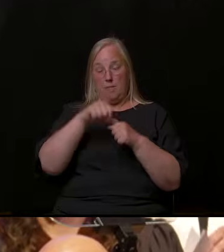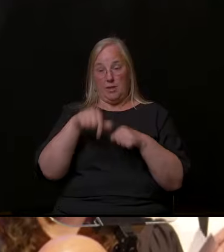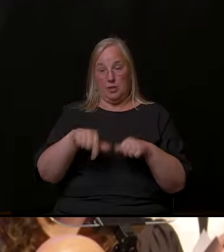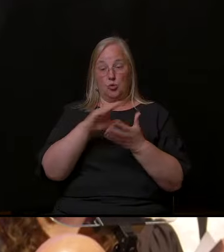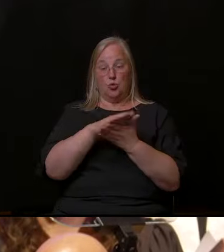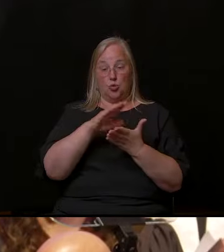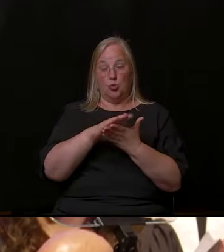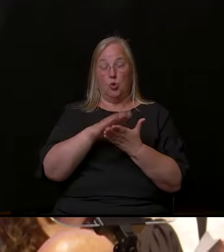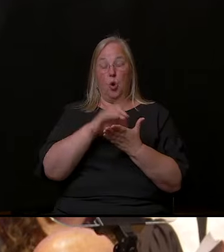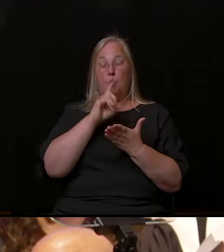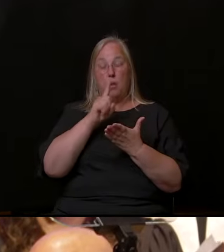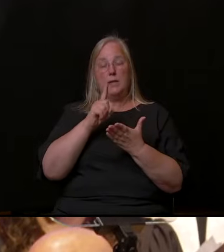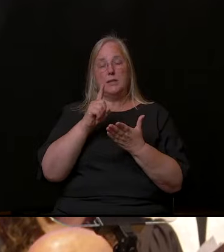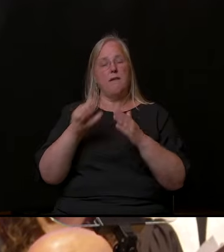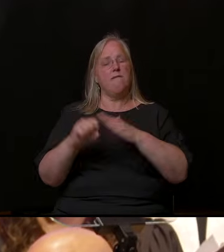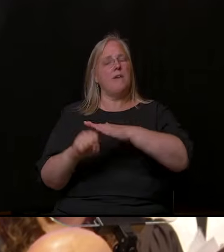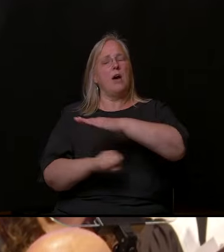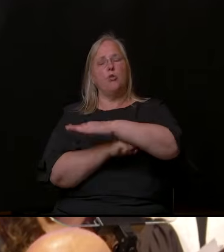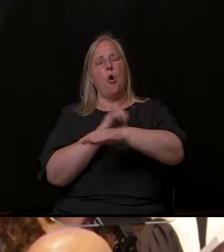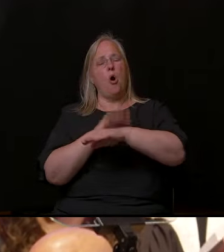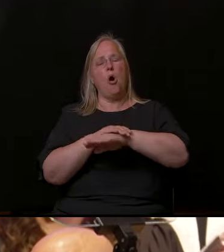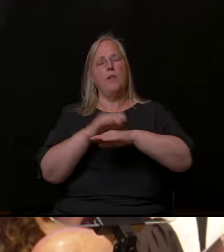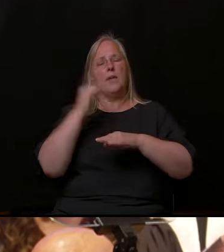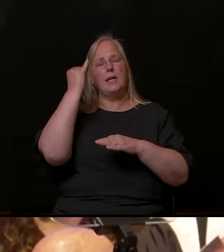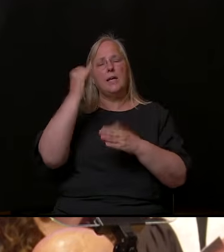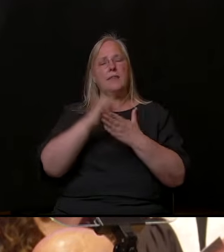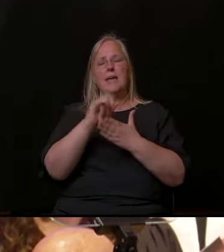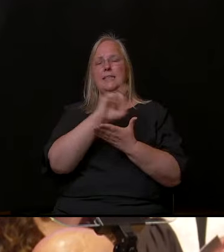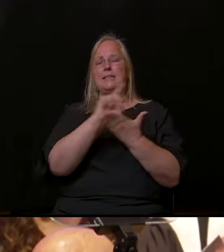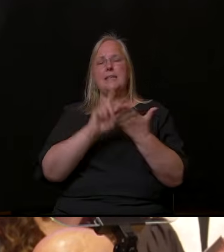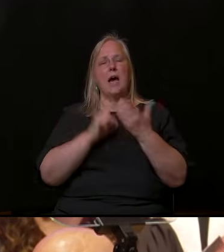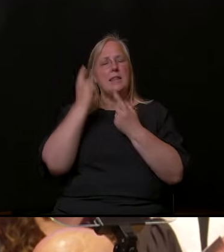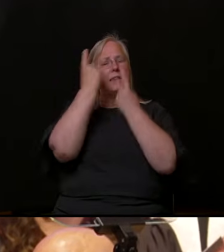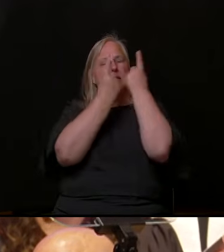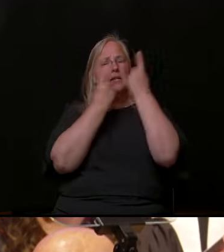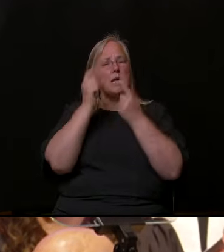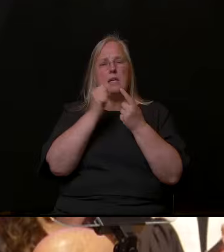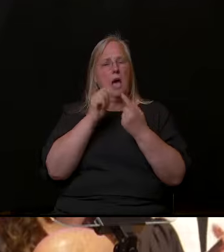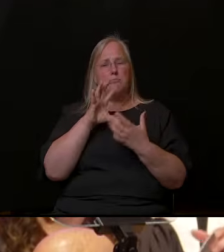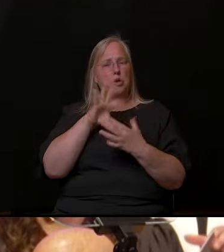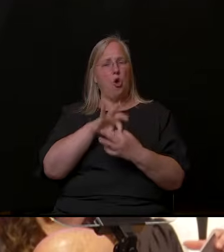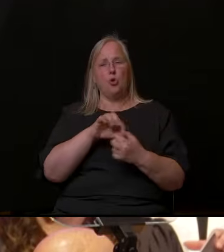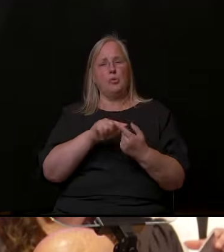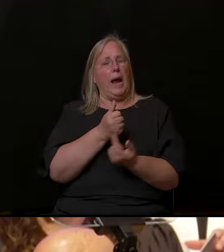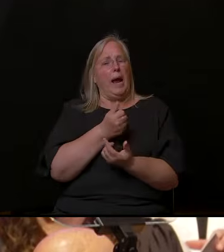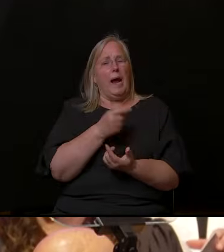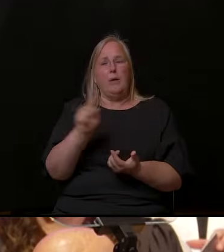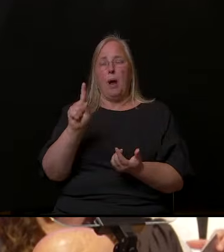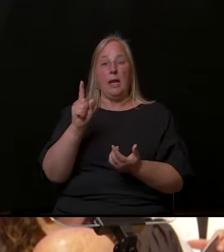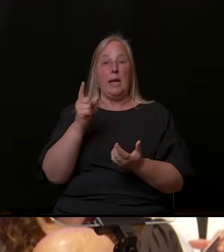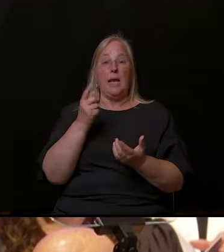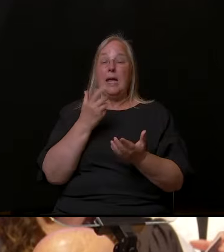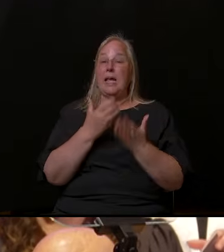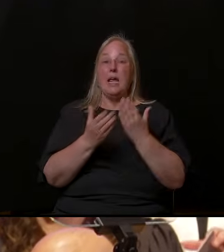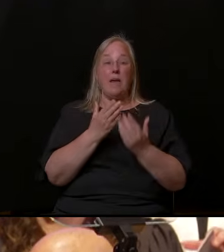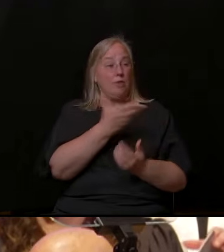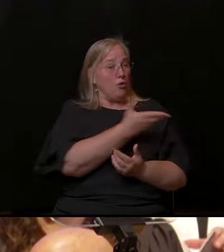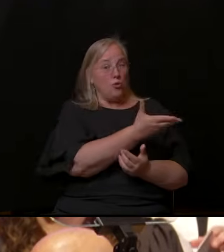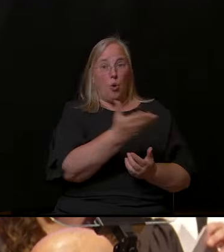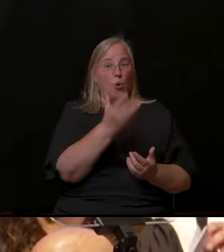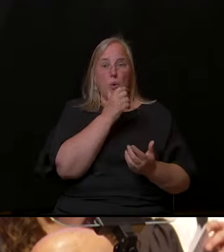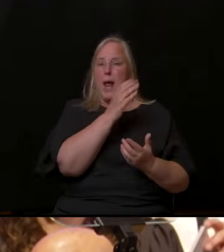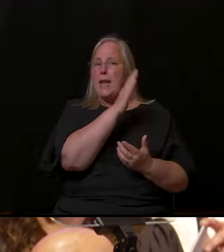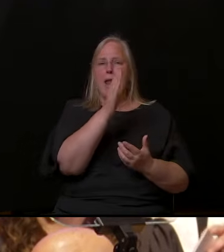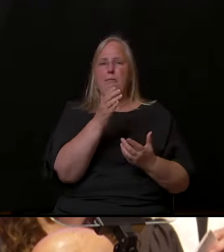idea that design thinking could belong to anyone, even those who would never make a designed